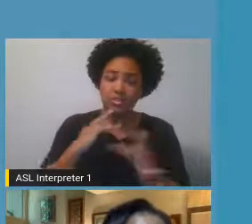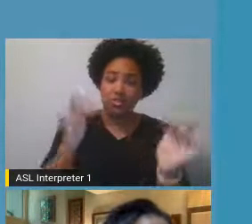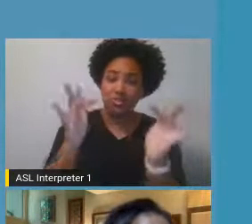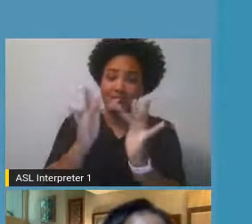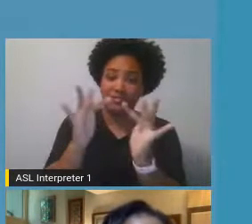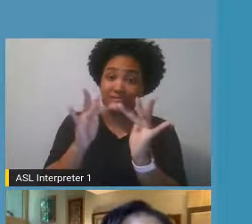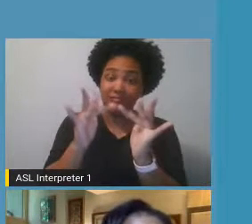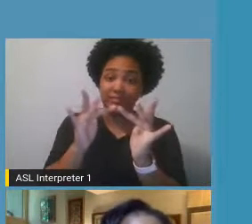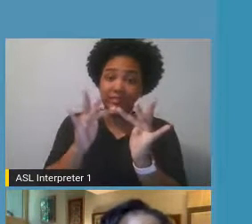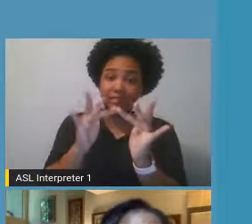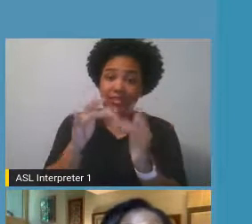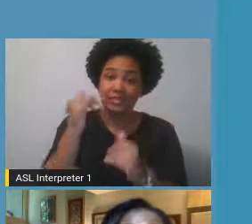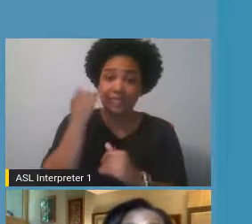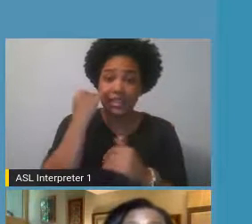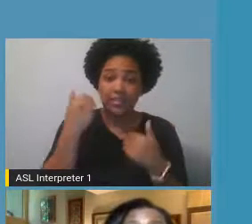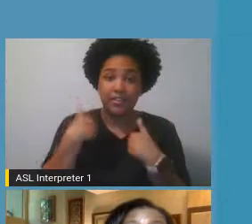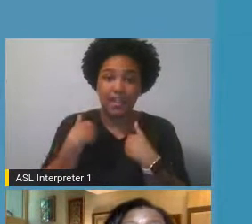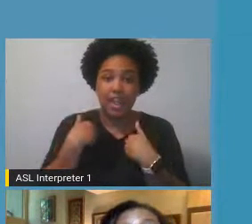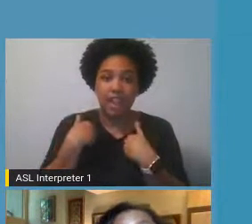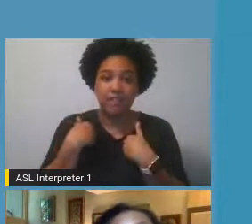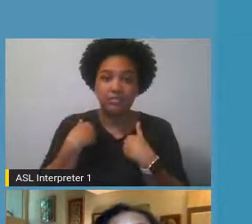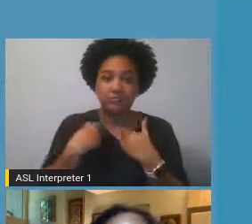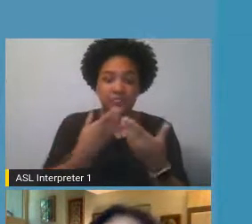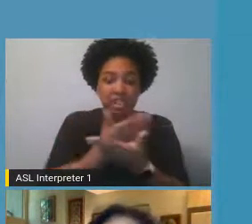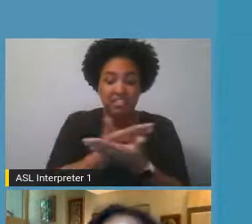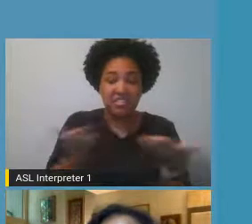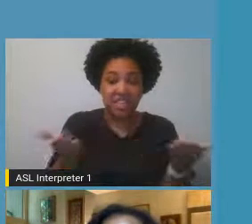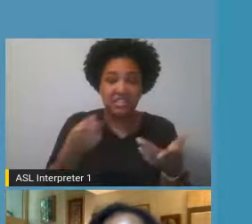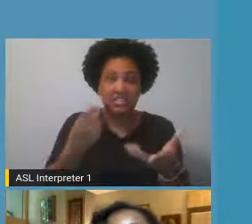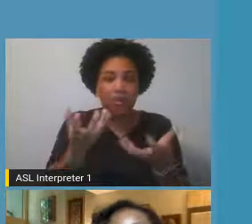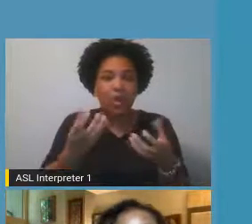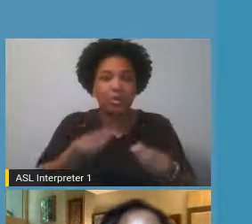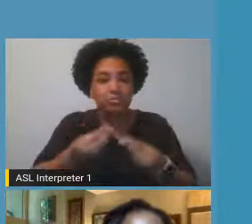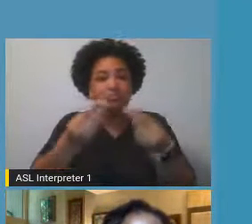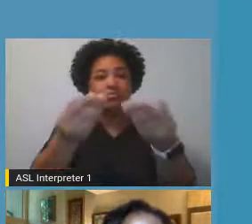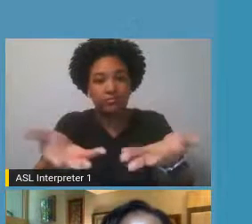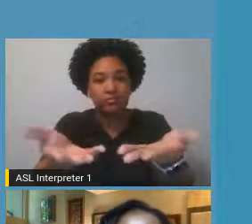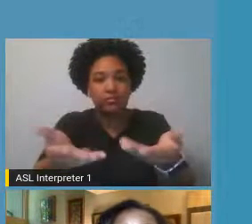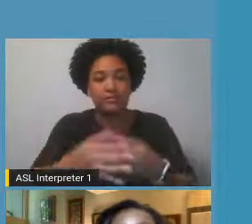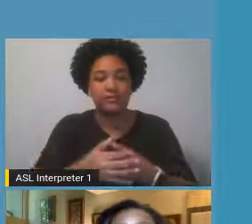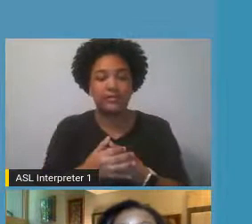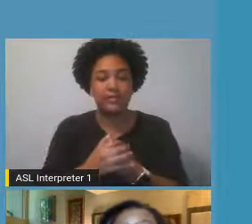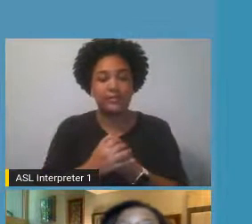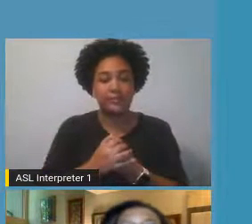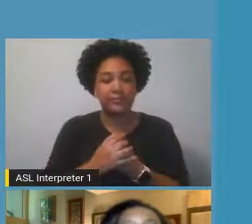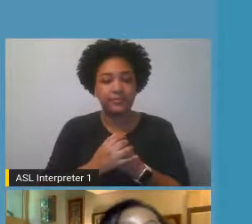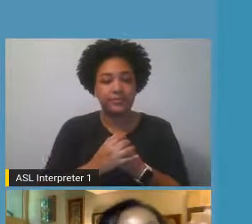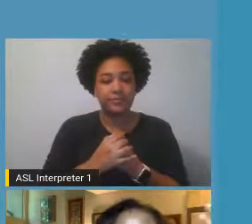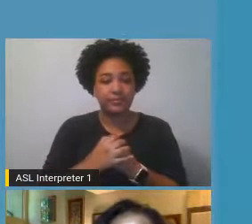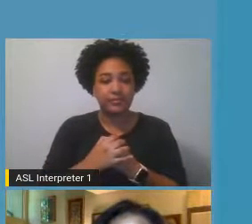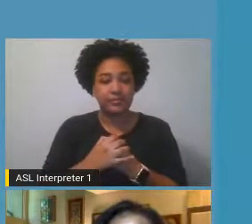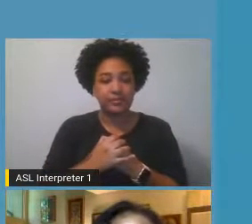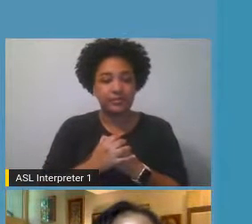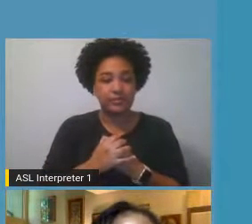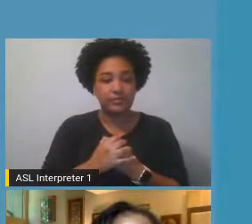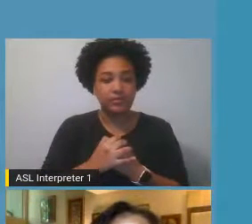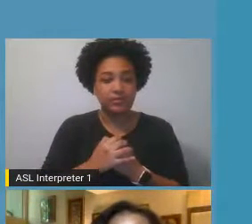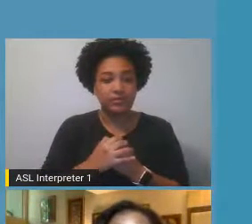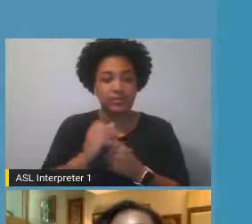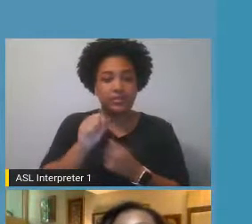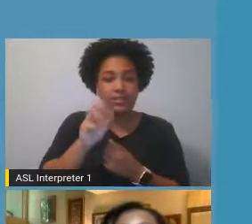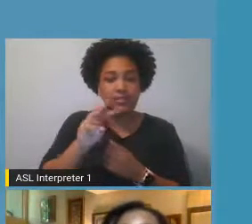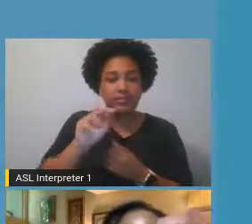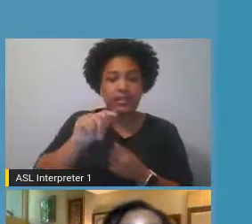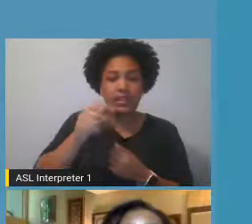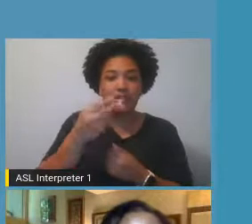them if they had items to donate. And so almost in the same fashion as an antiques roadshow, the Smithsonian went